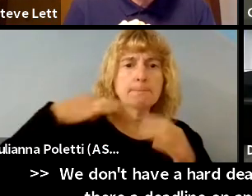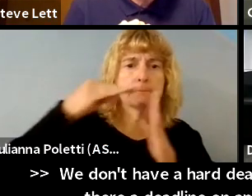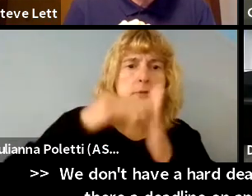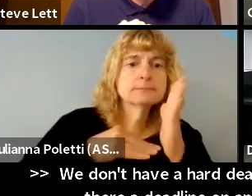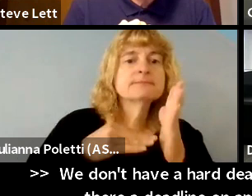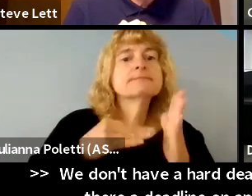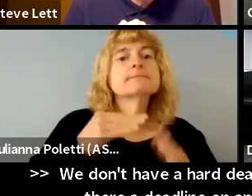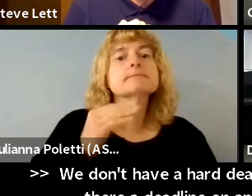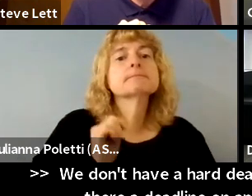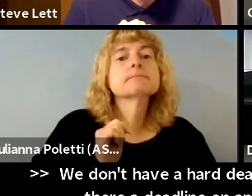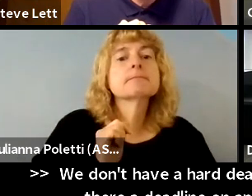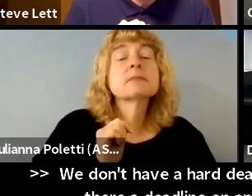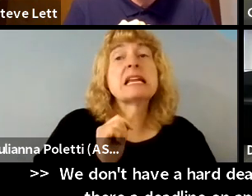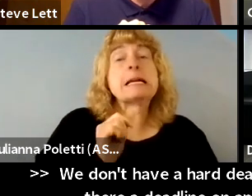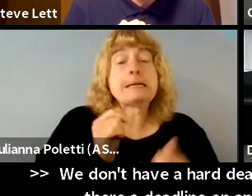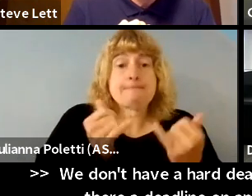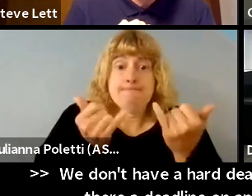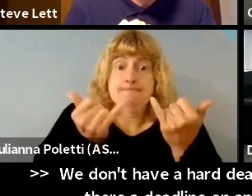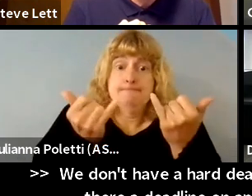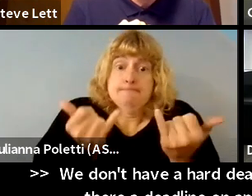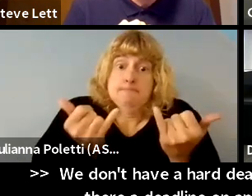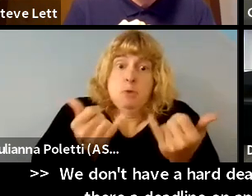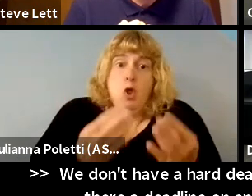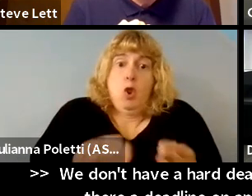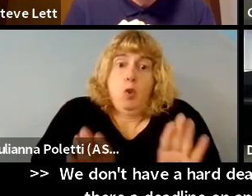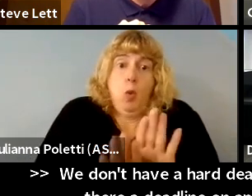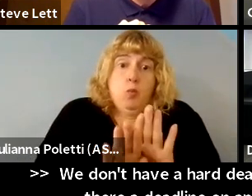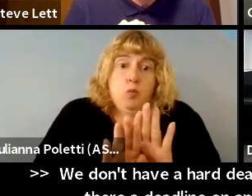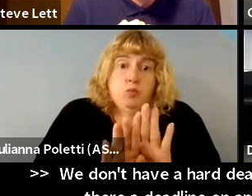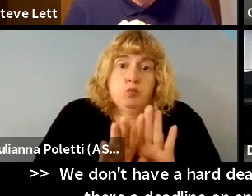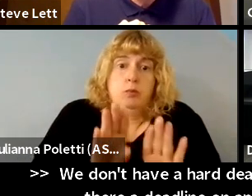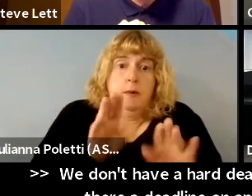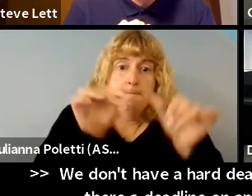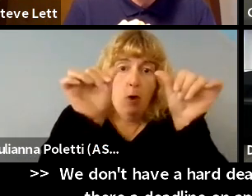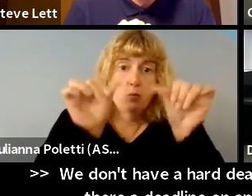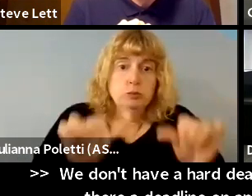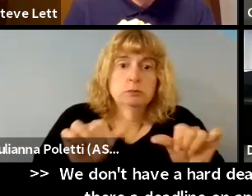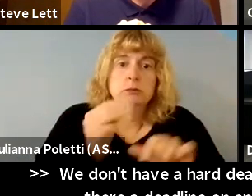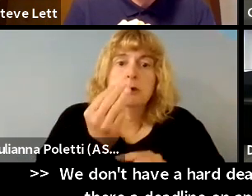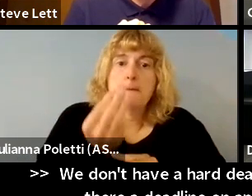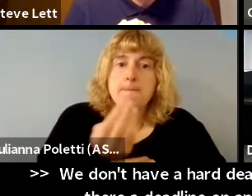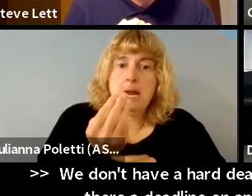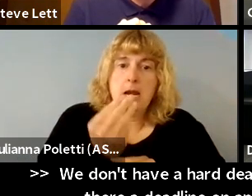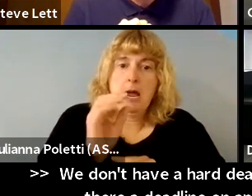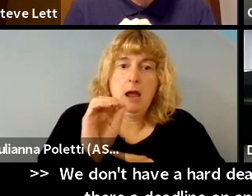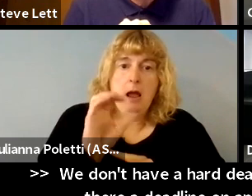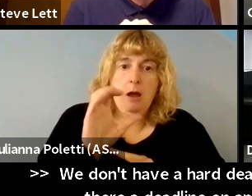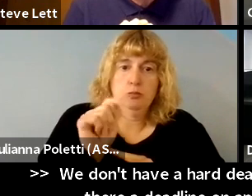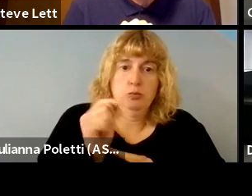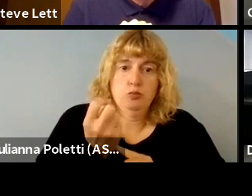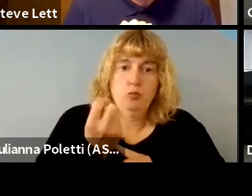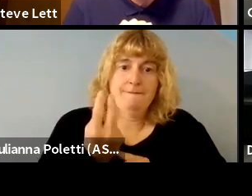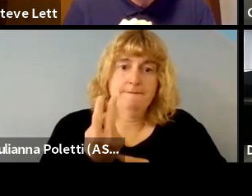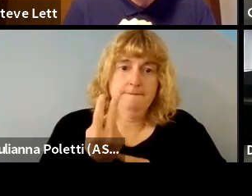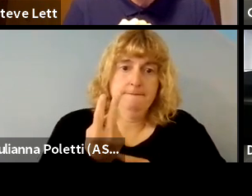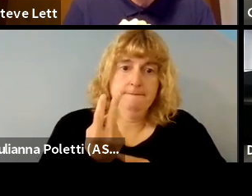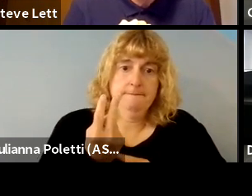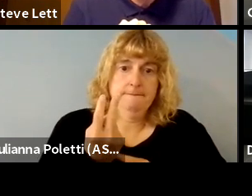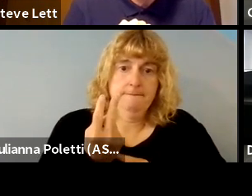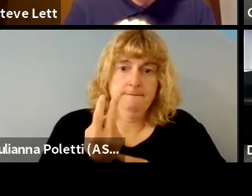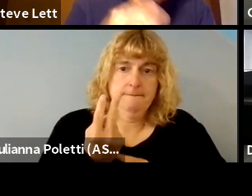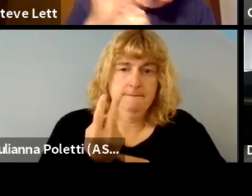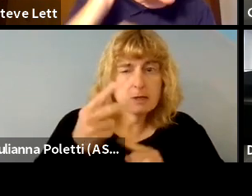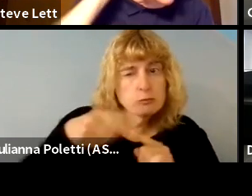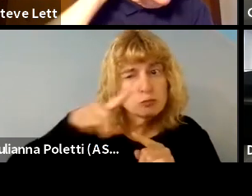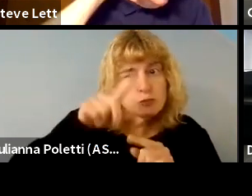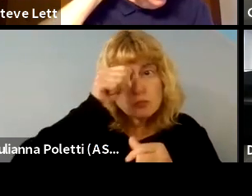Yeah, so the current closing date for the posting is Monday, October 12th. So if you all will